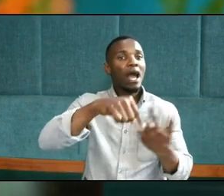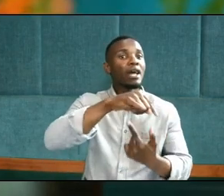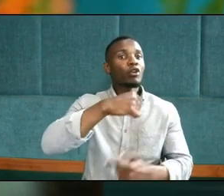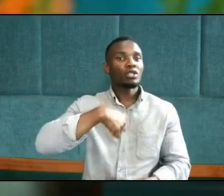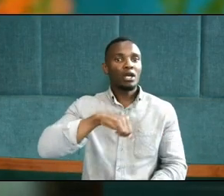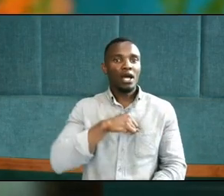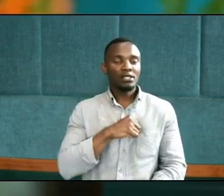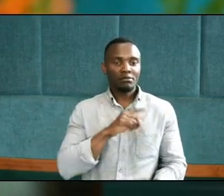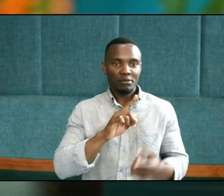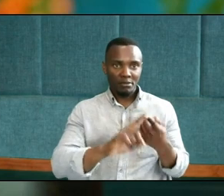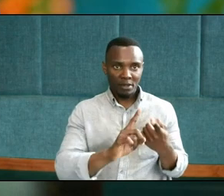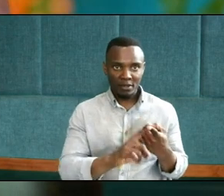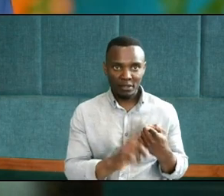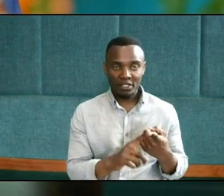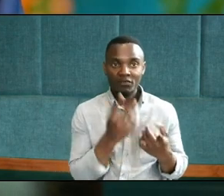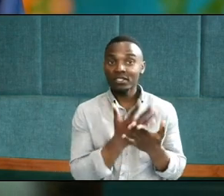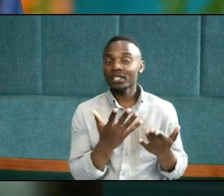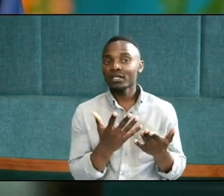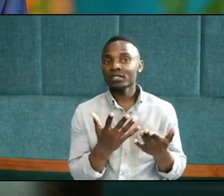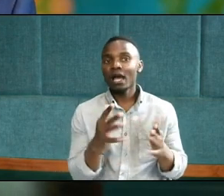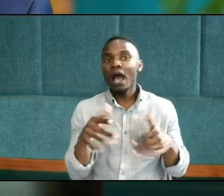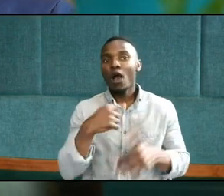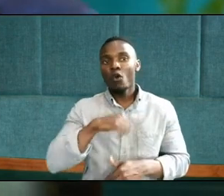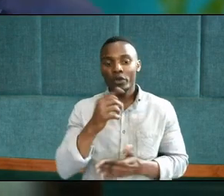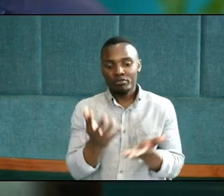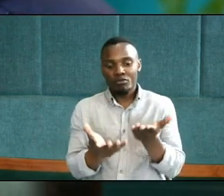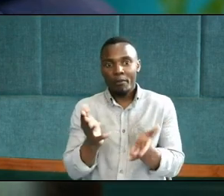us. That's one of the ways we are like God.